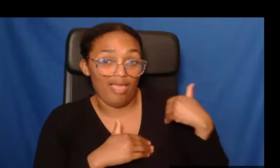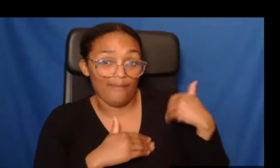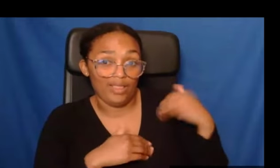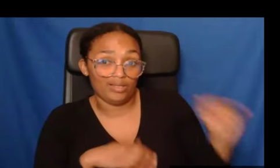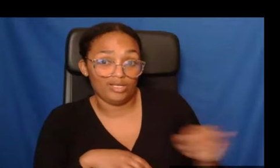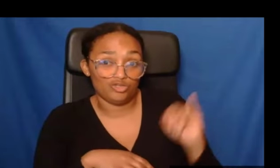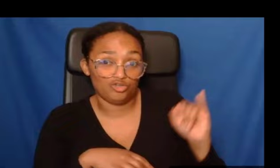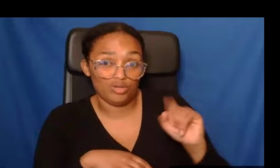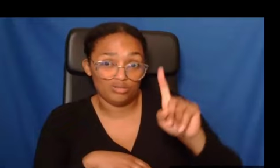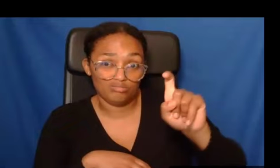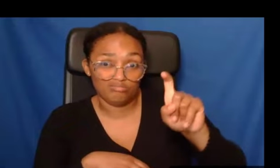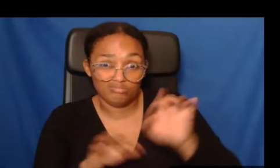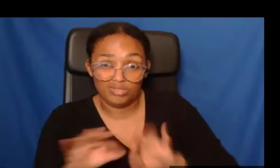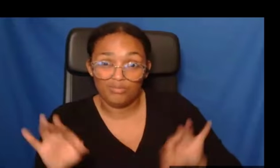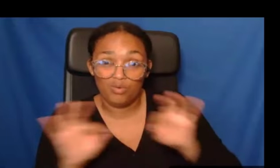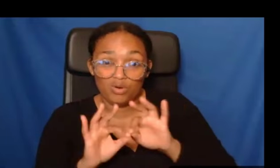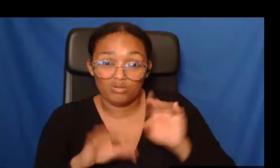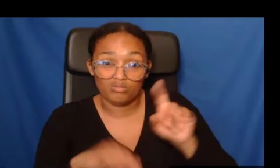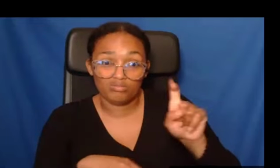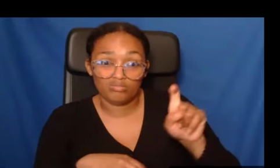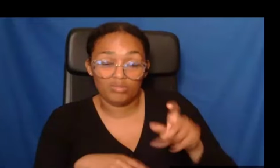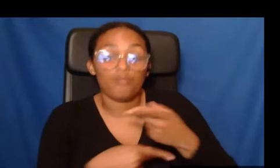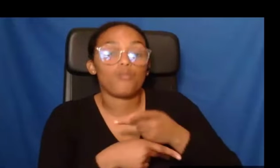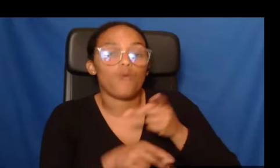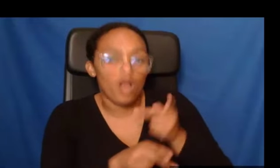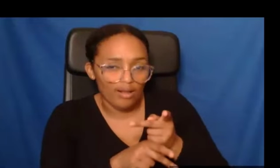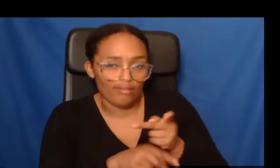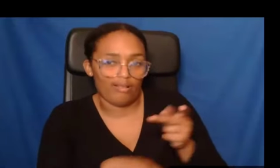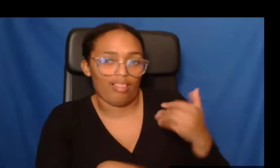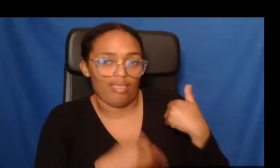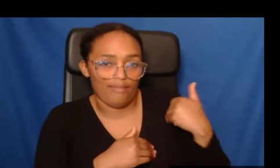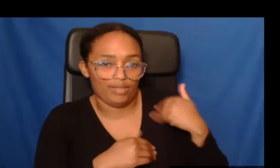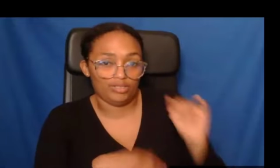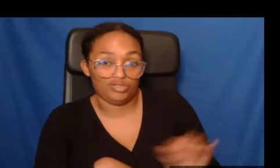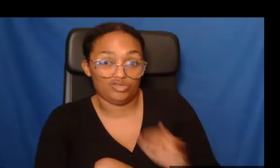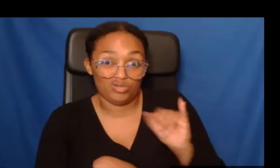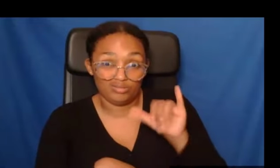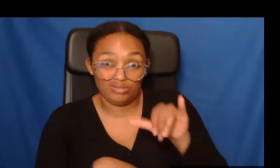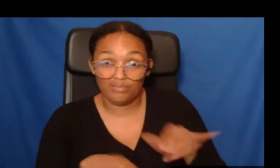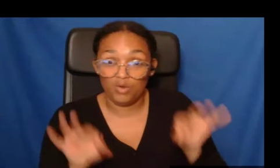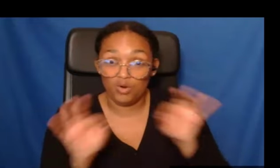Product liability insurance? Yes, I, is yes.